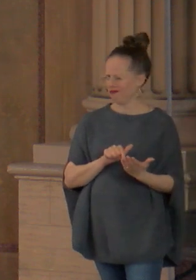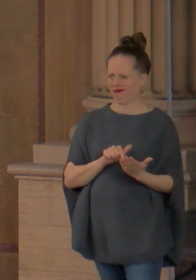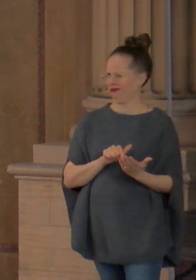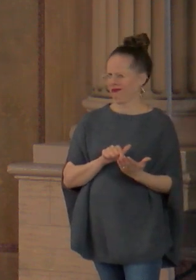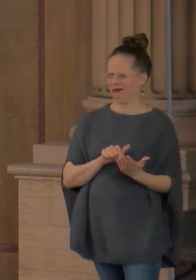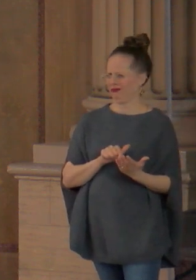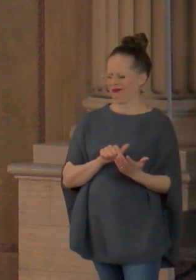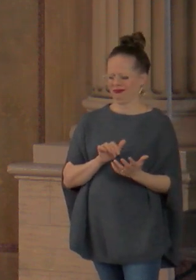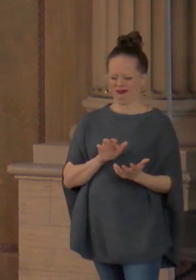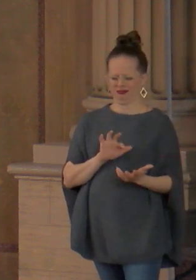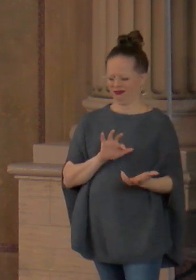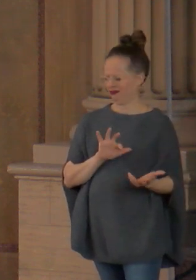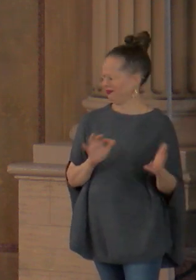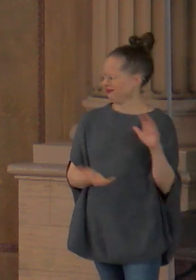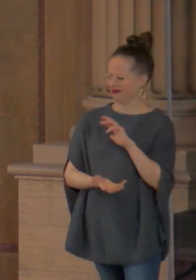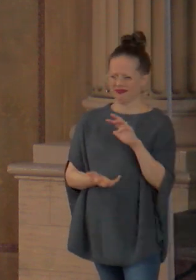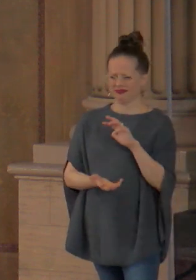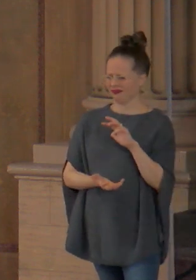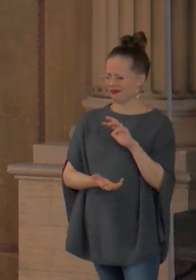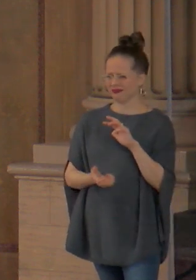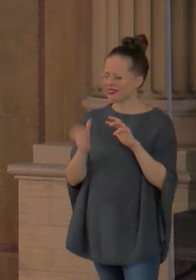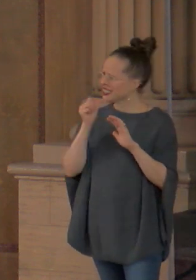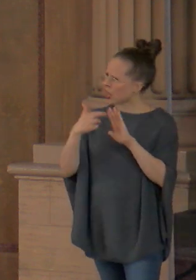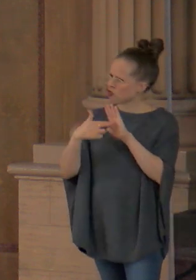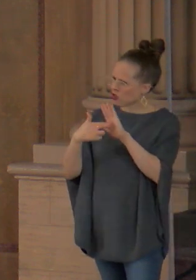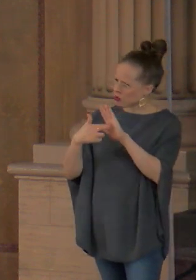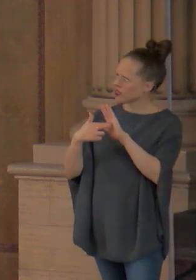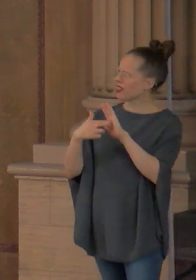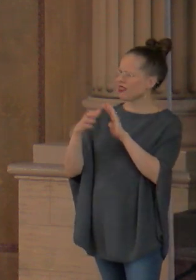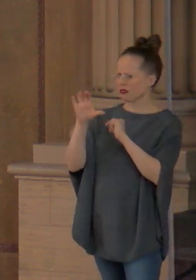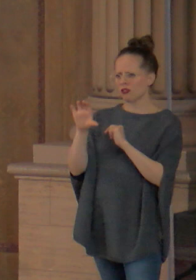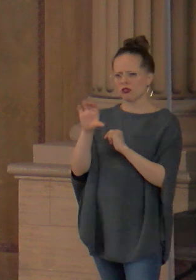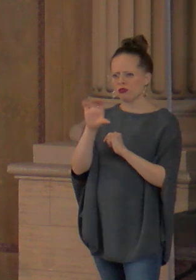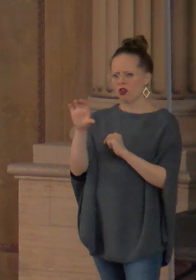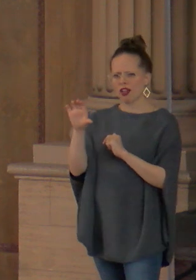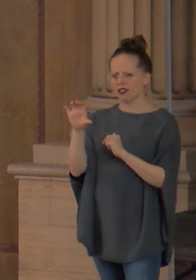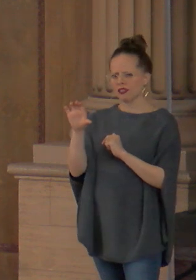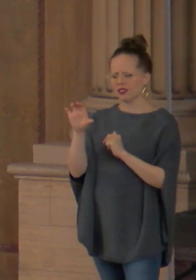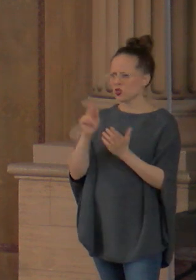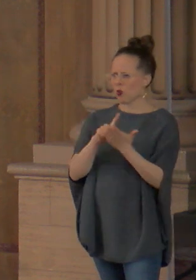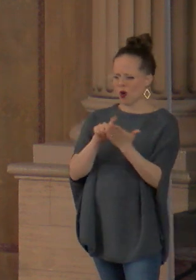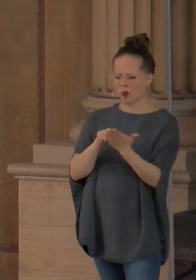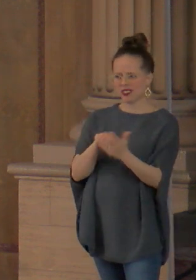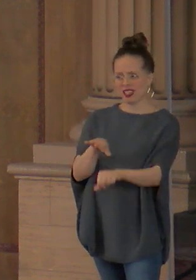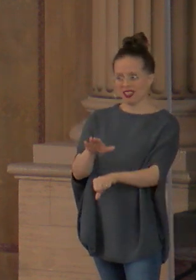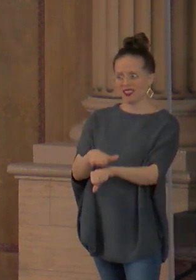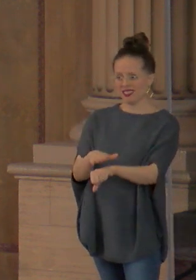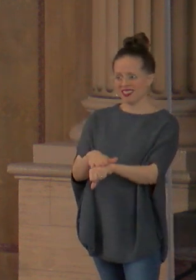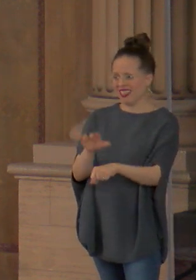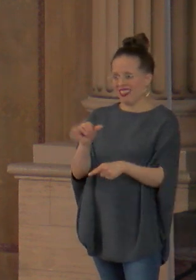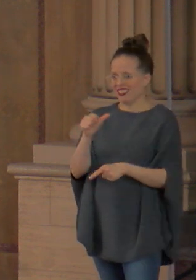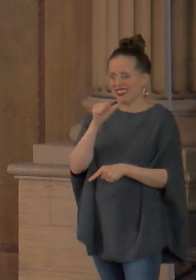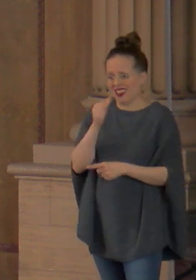reality of the cross that's painted by the Lord's Supper. So Paul says, when you do that, it's not even the Lord's Supper.